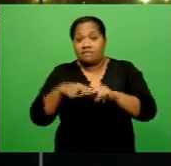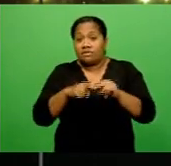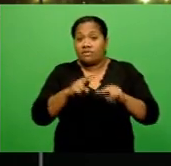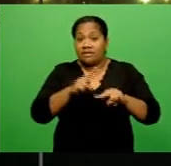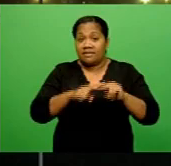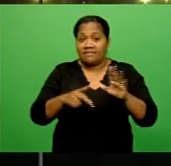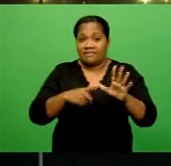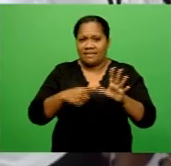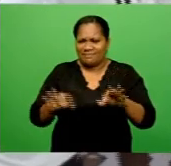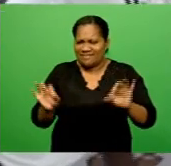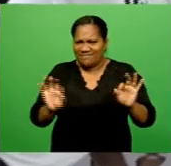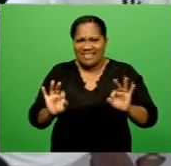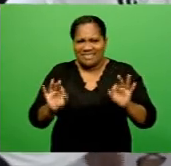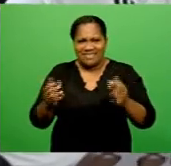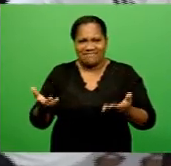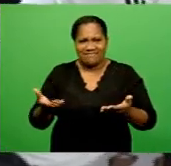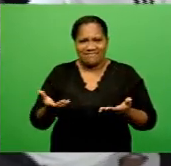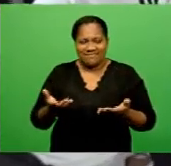through.